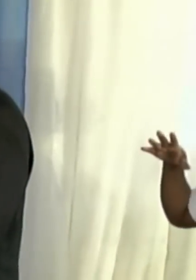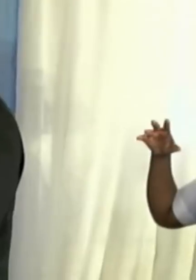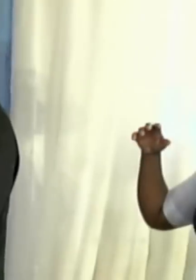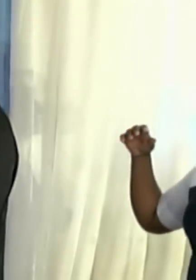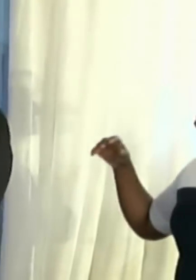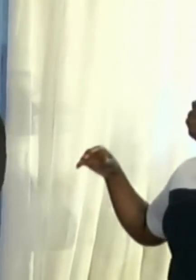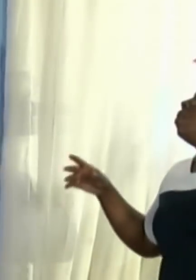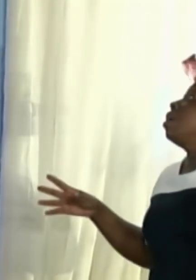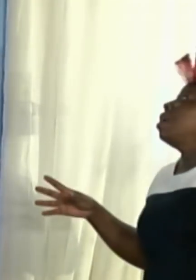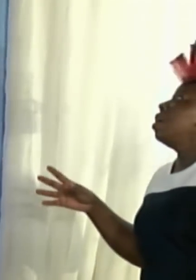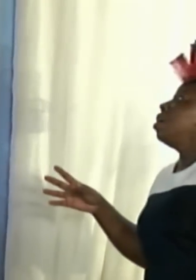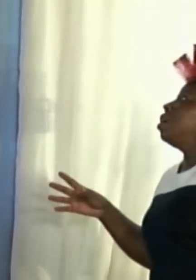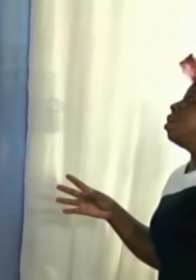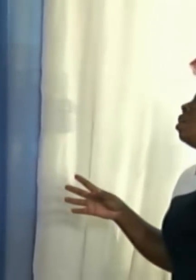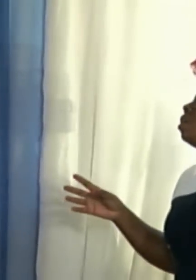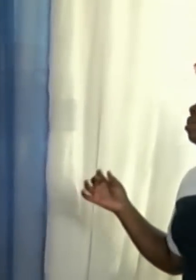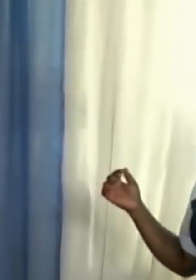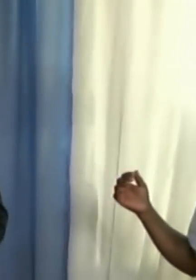soul.